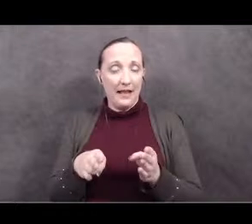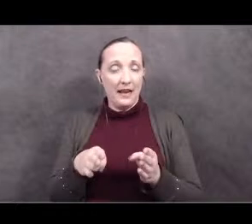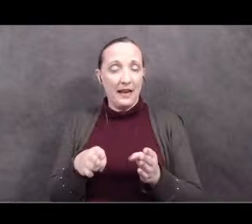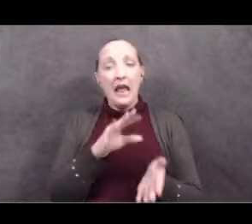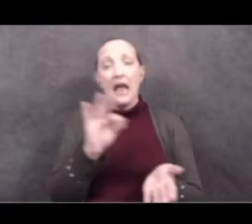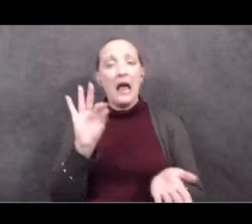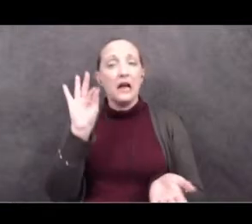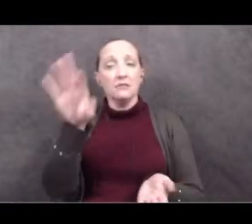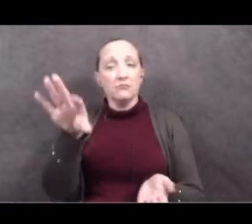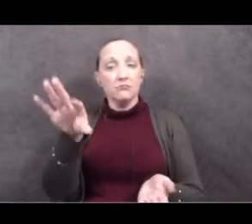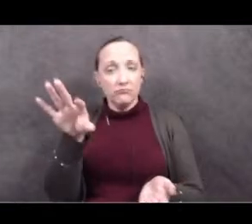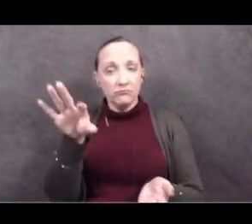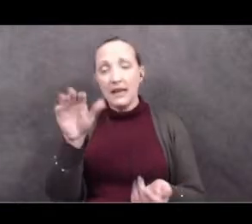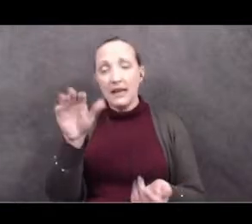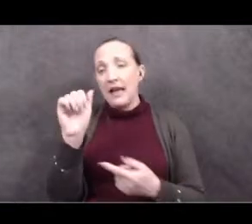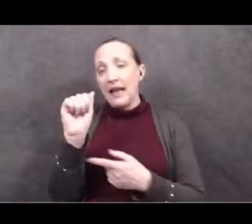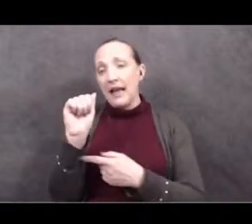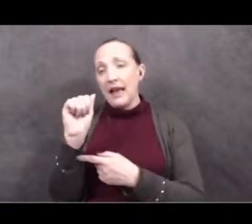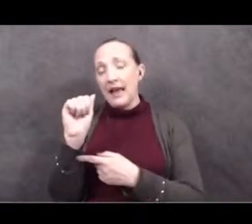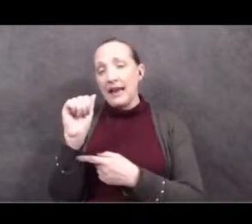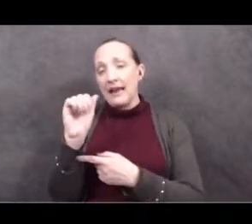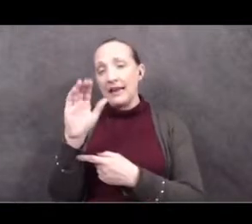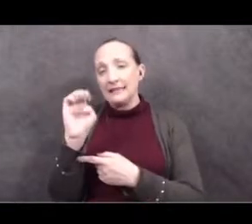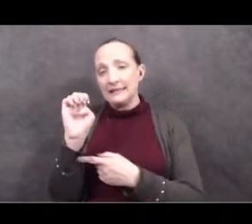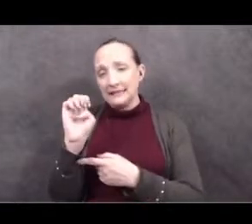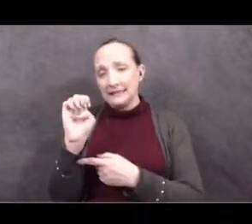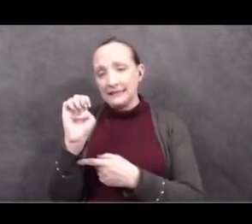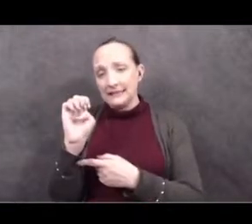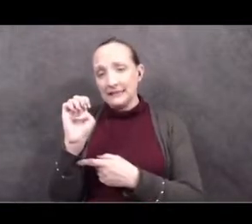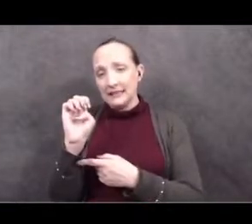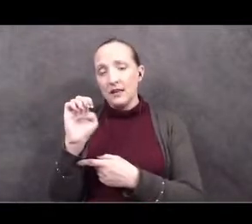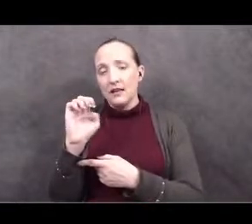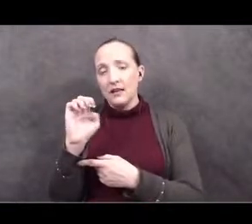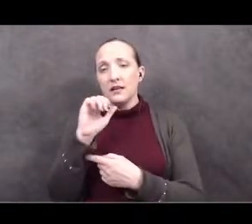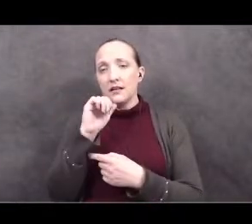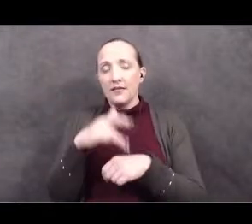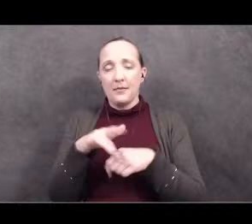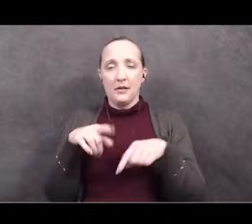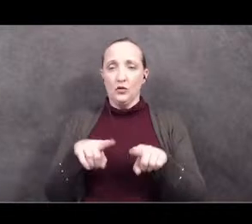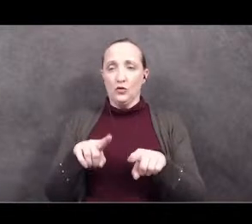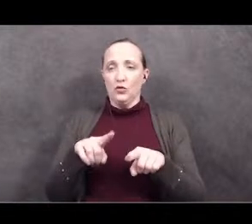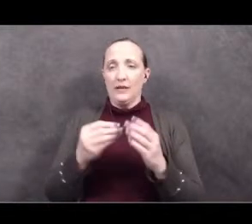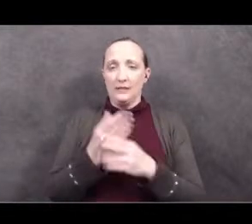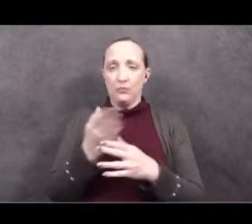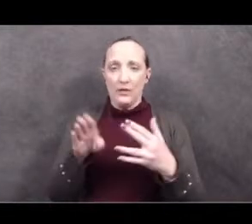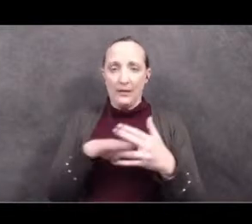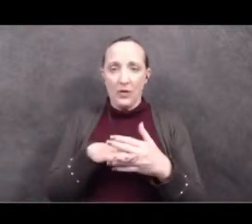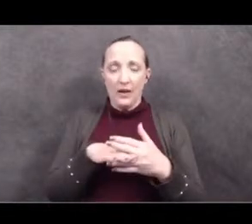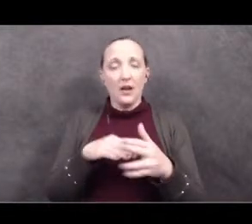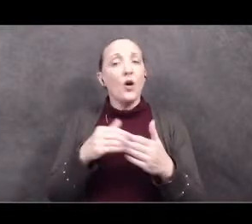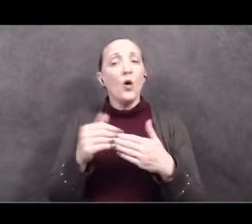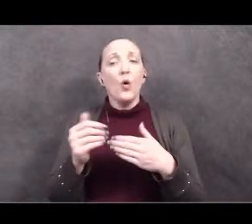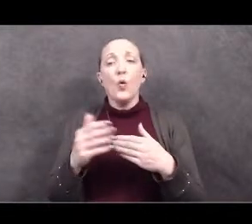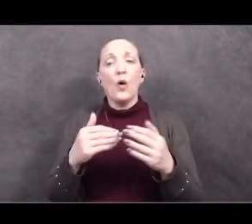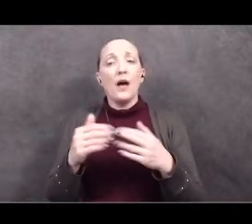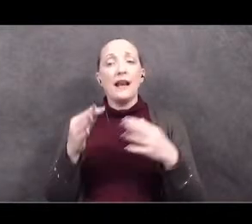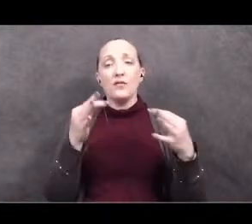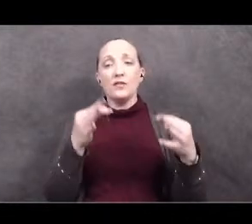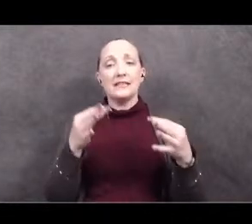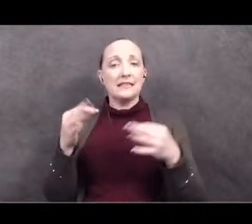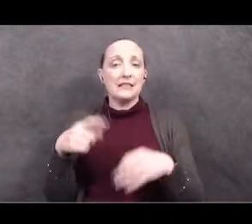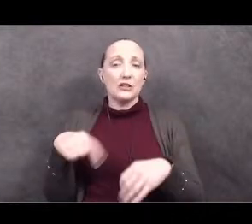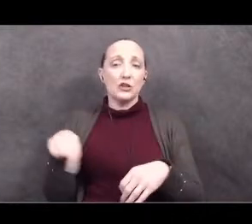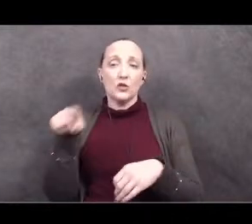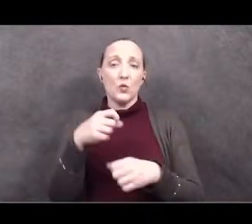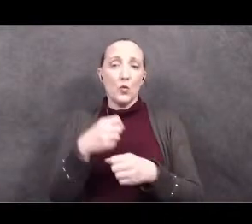FYI a will go dark during spring break whatever decision you make you make we